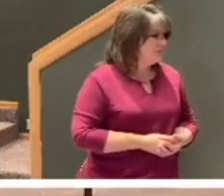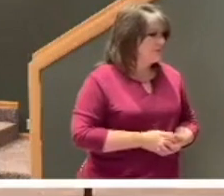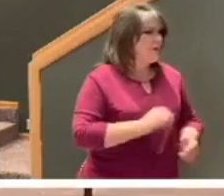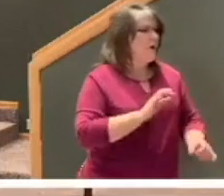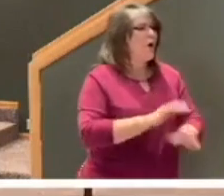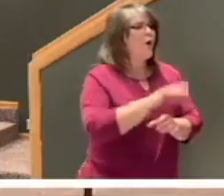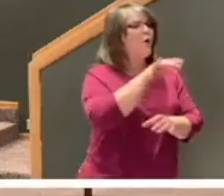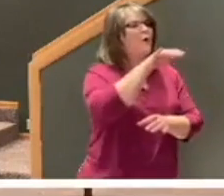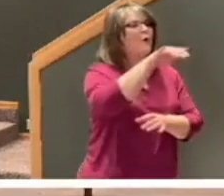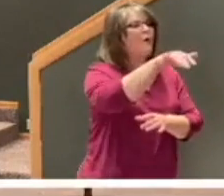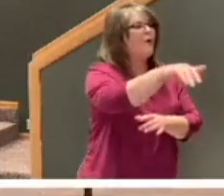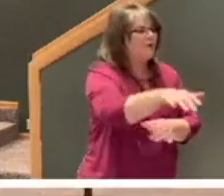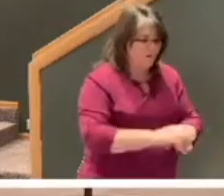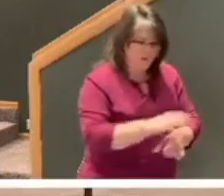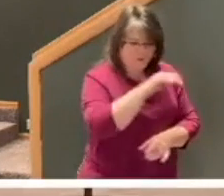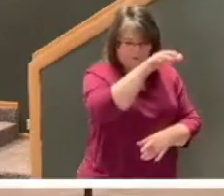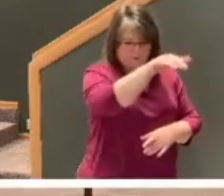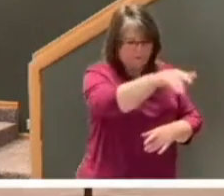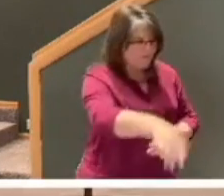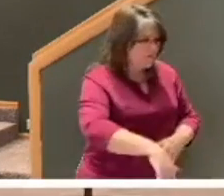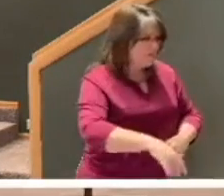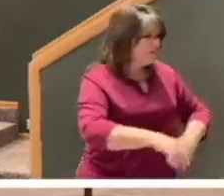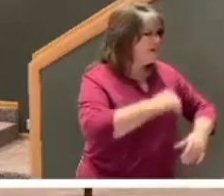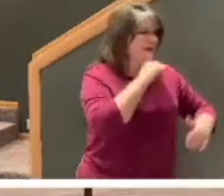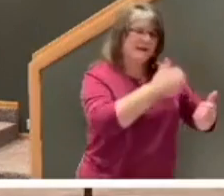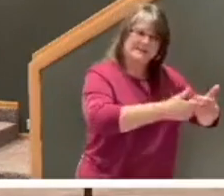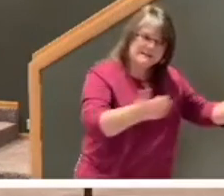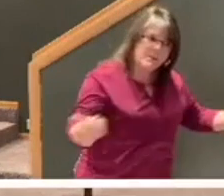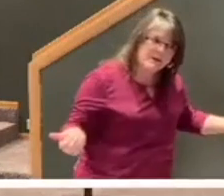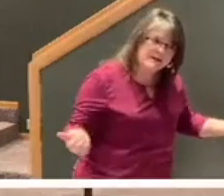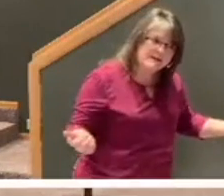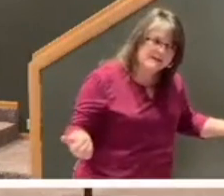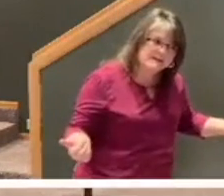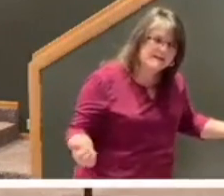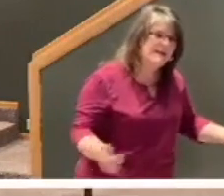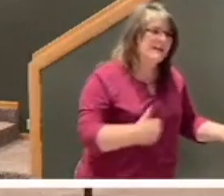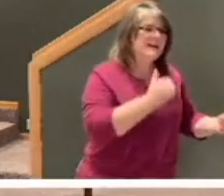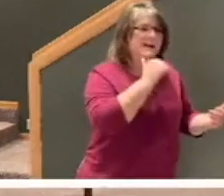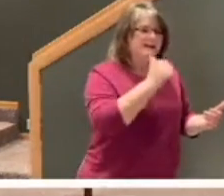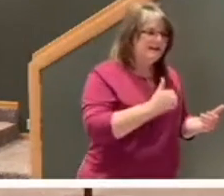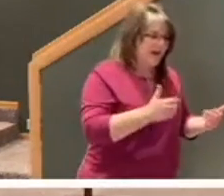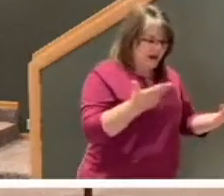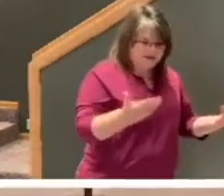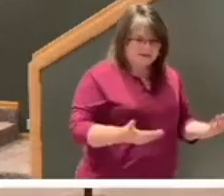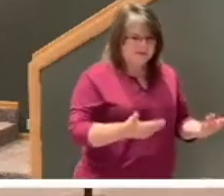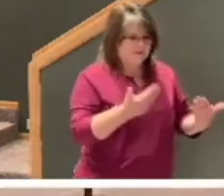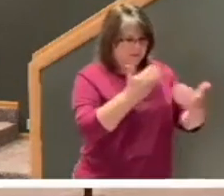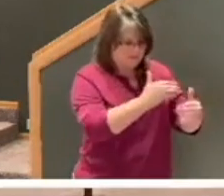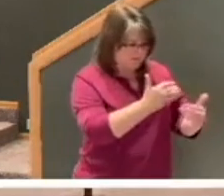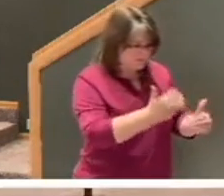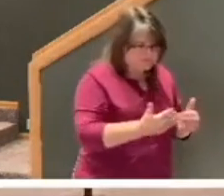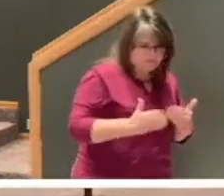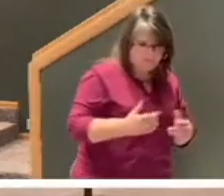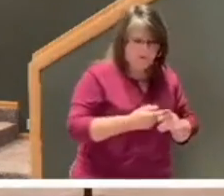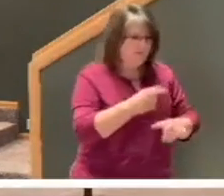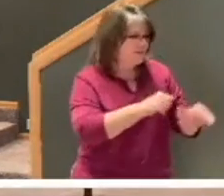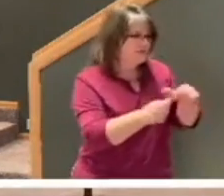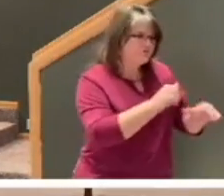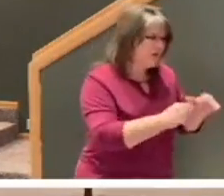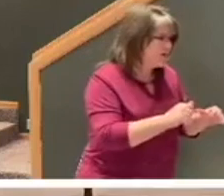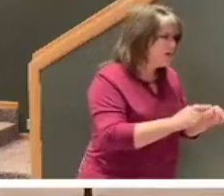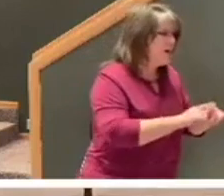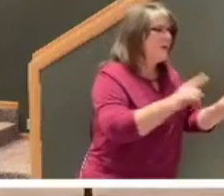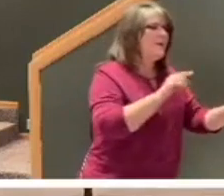Overflow, overflow, overflow. Not separate, not distinct, not boundaries from each other,